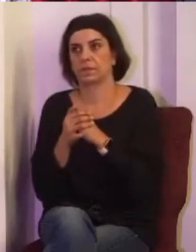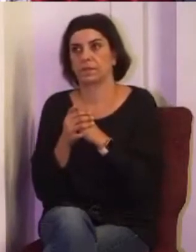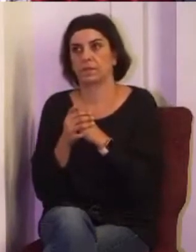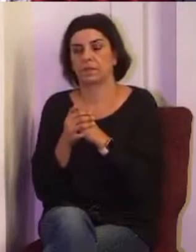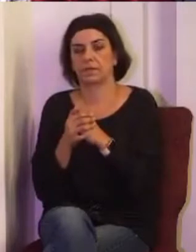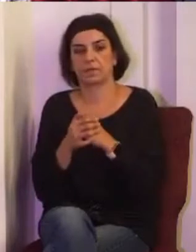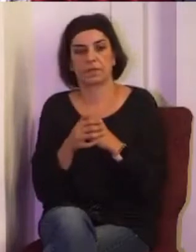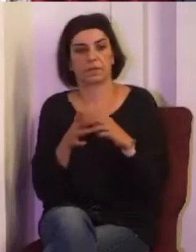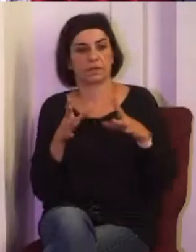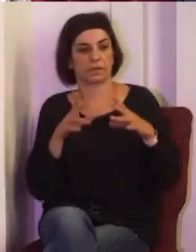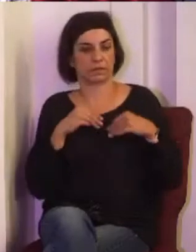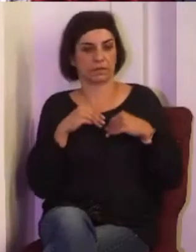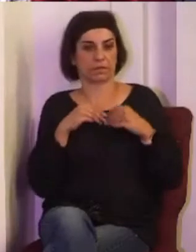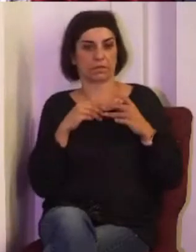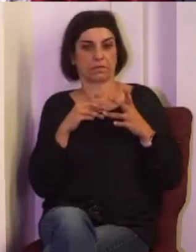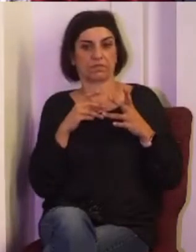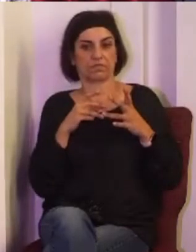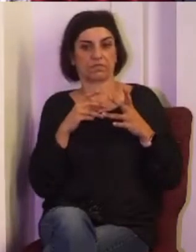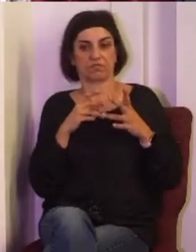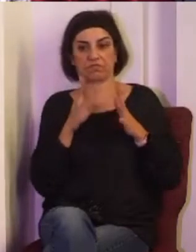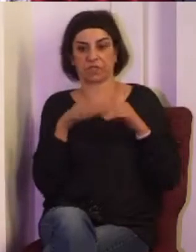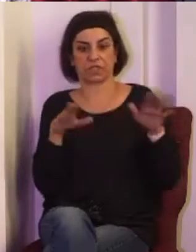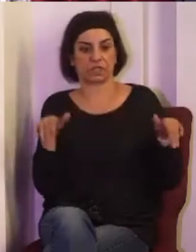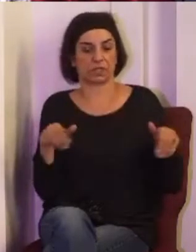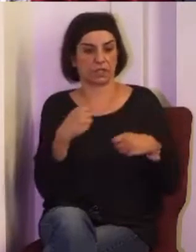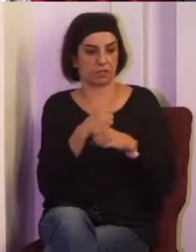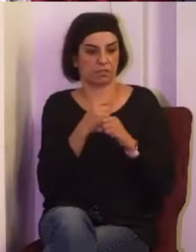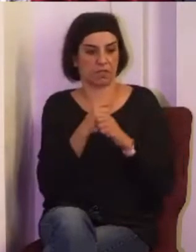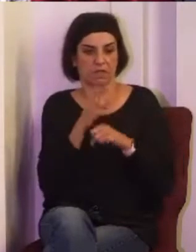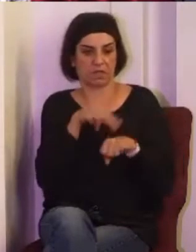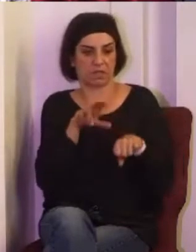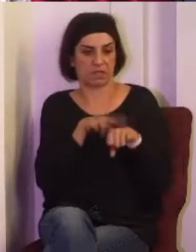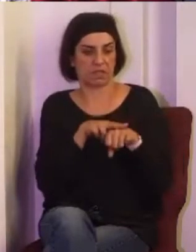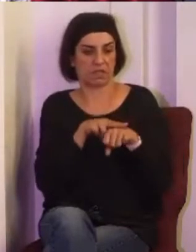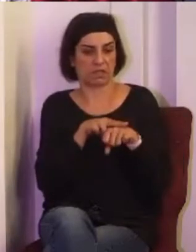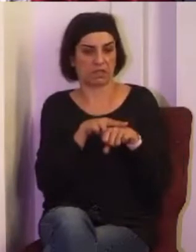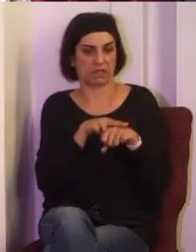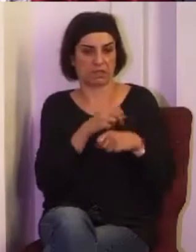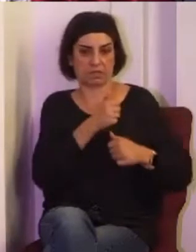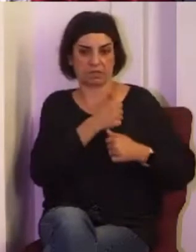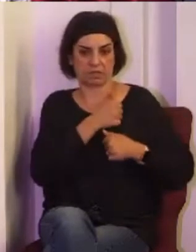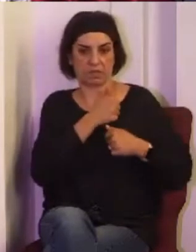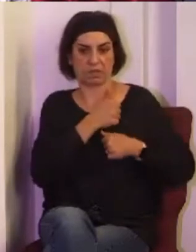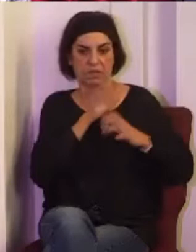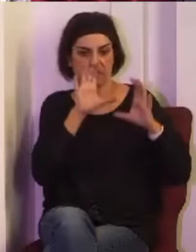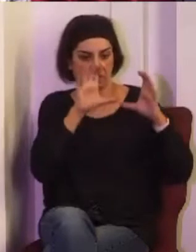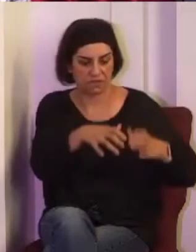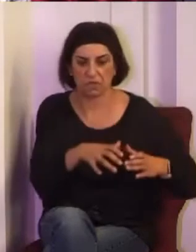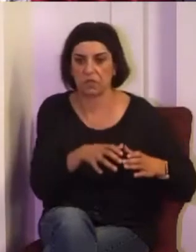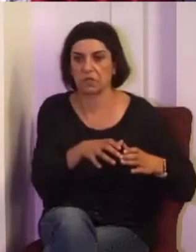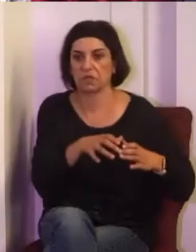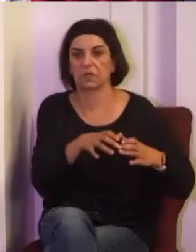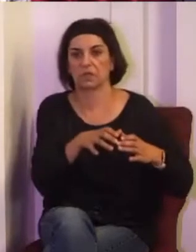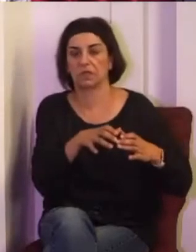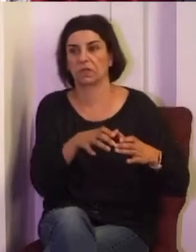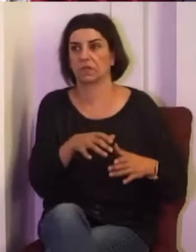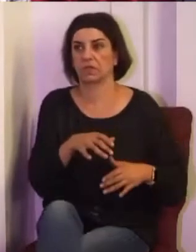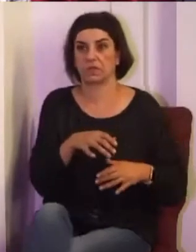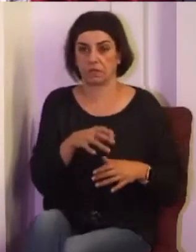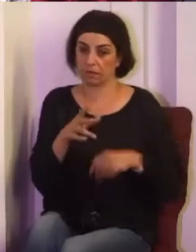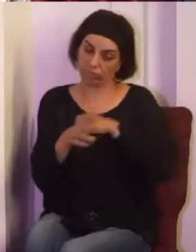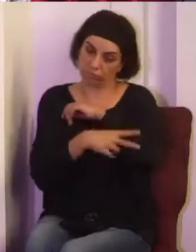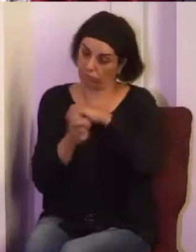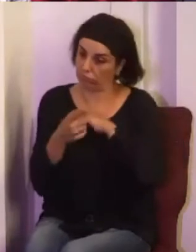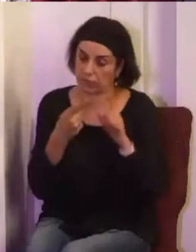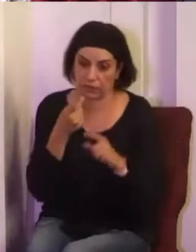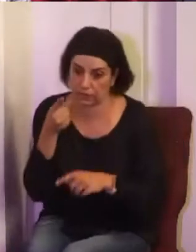your children and he'll create a national military force. So they're going to be taken away from